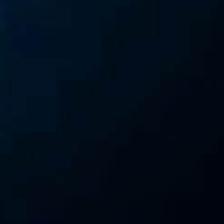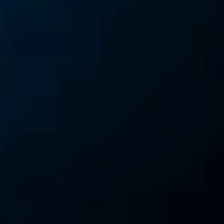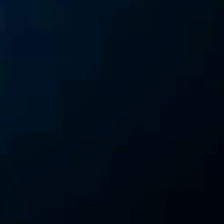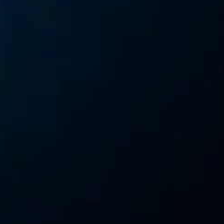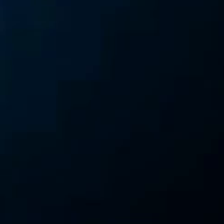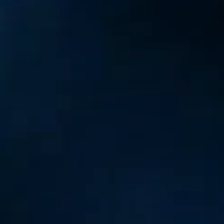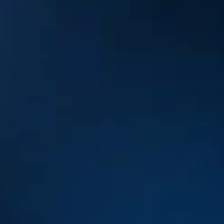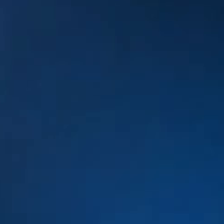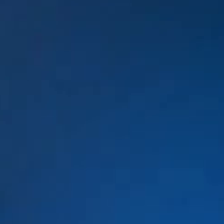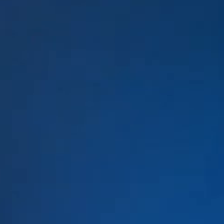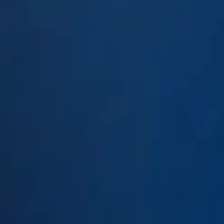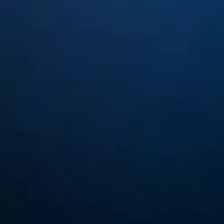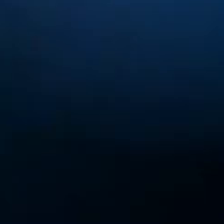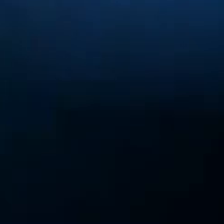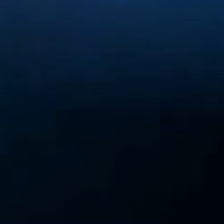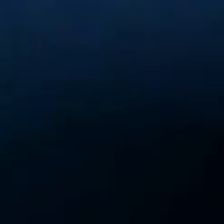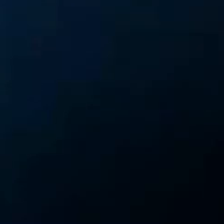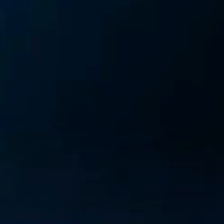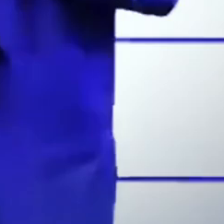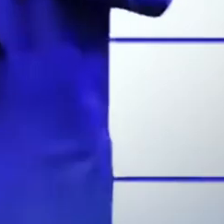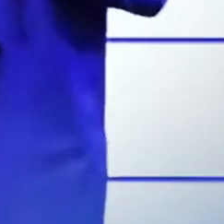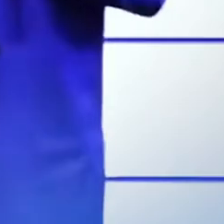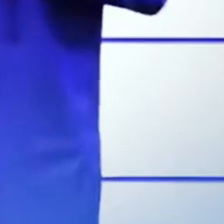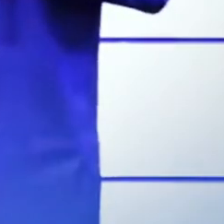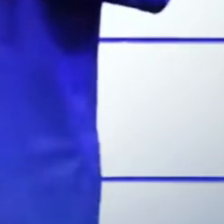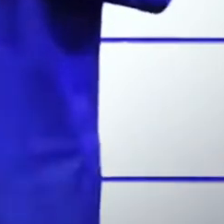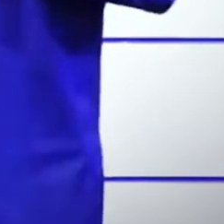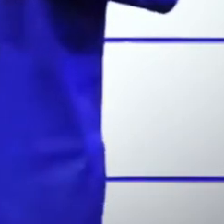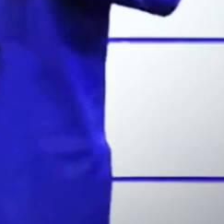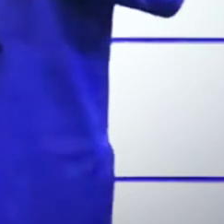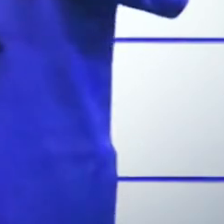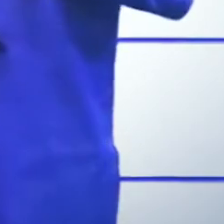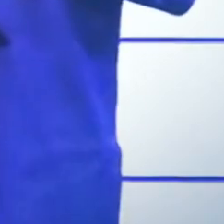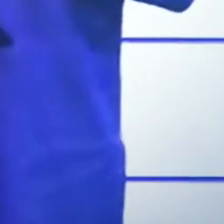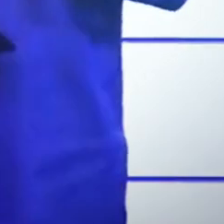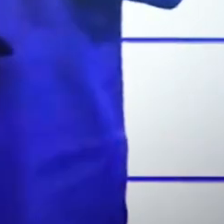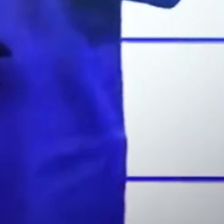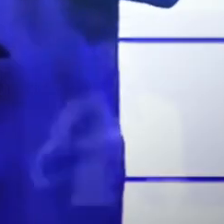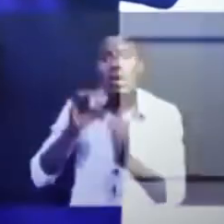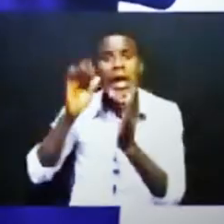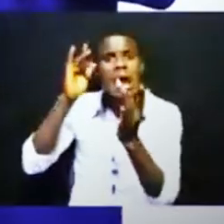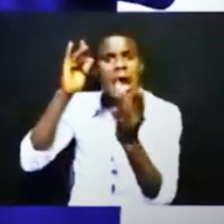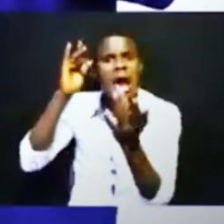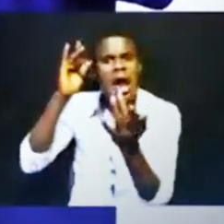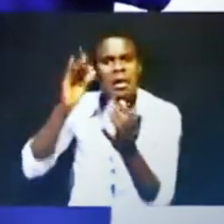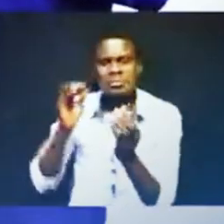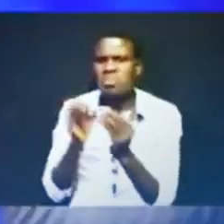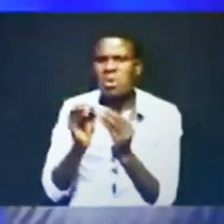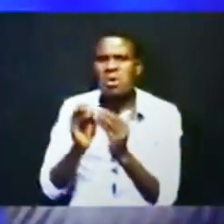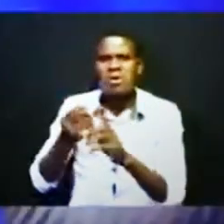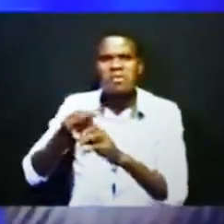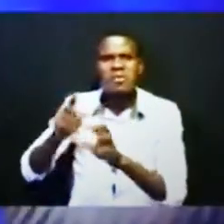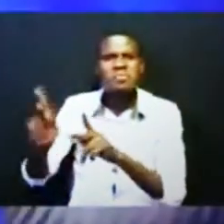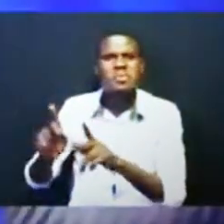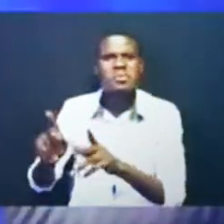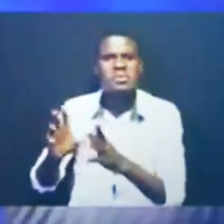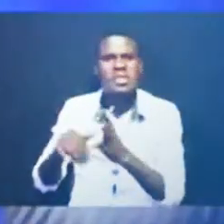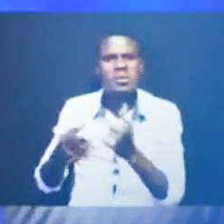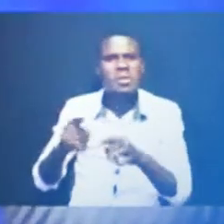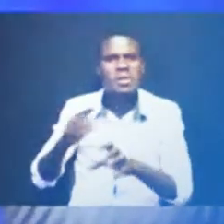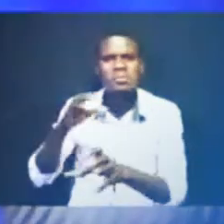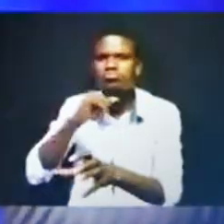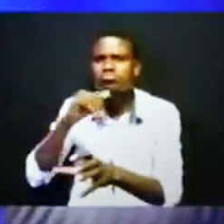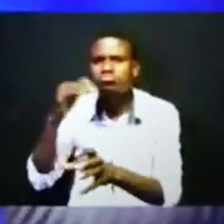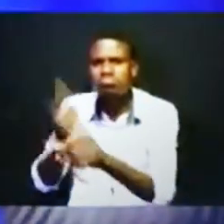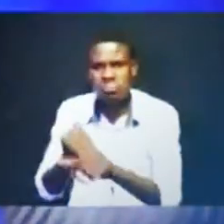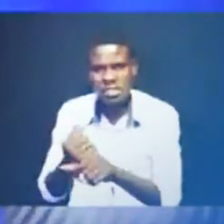nse esi fogo bebe. We have expected so much from certain people, and now we don't get it, and we feel betrayed. Na, ye